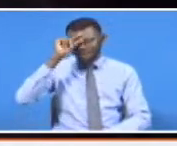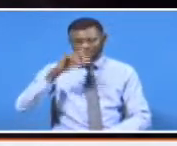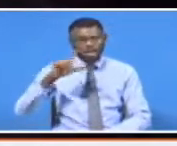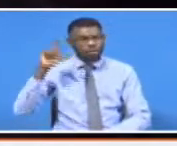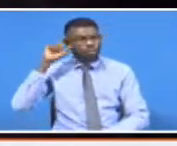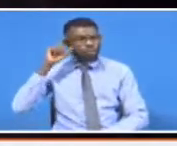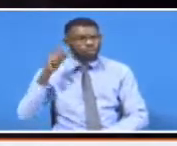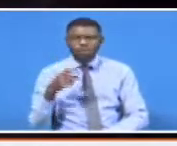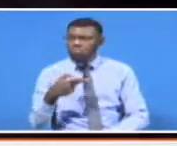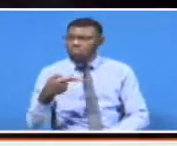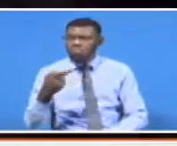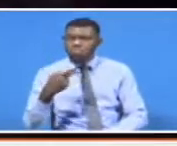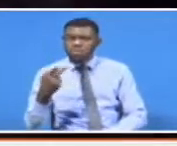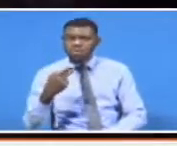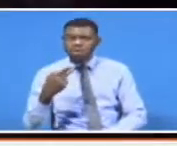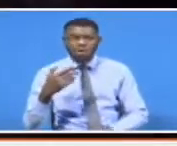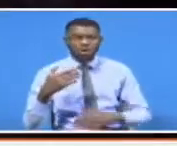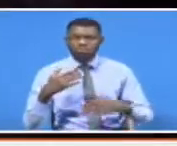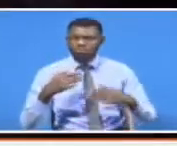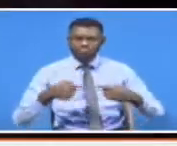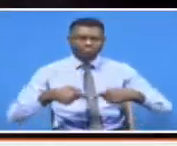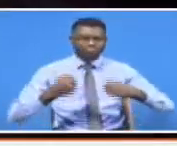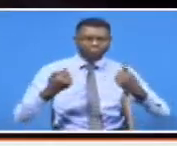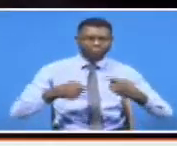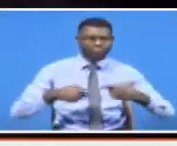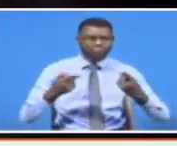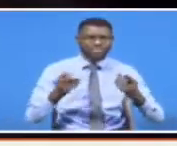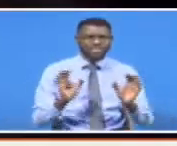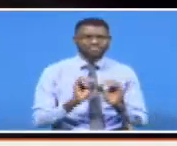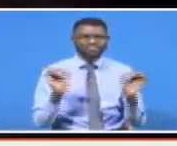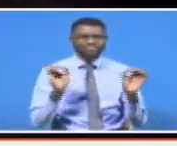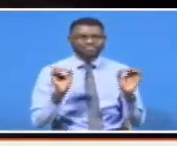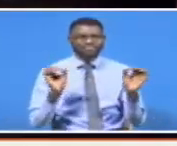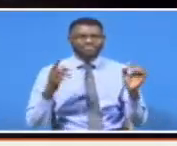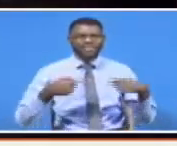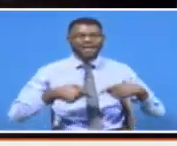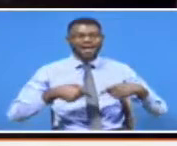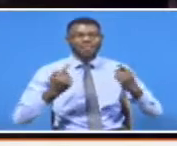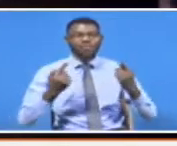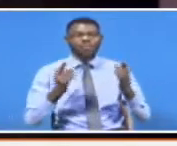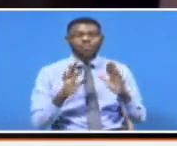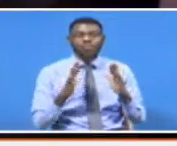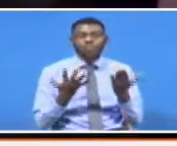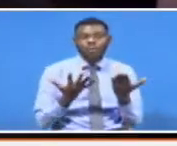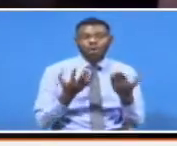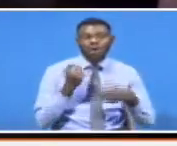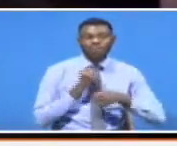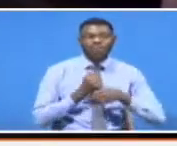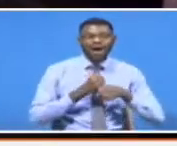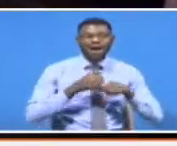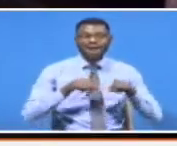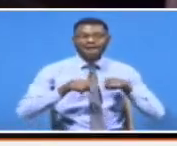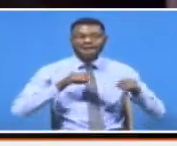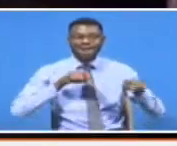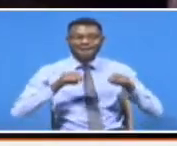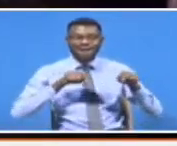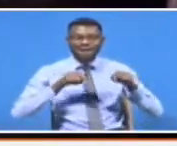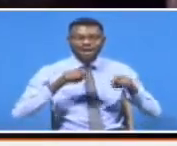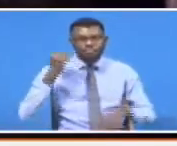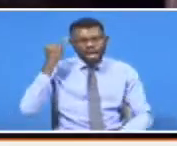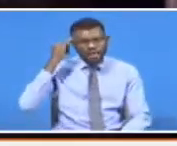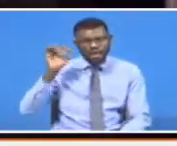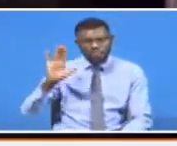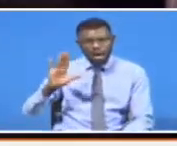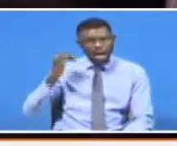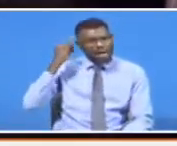personal differences with Governor Orengo. Our differences have always been around governance. It's ideological. And with